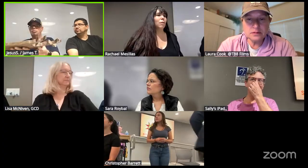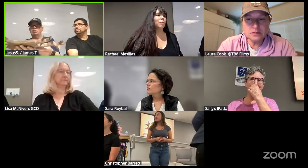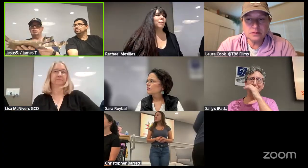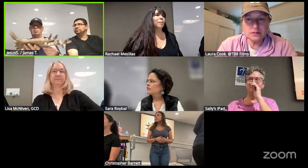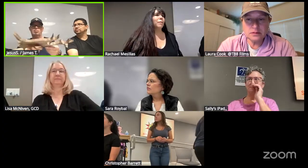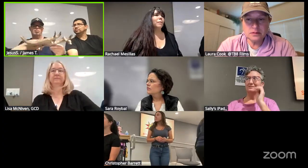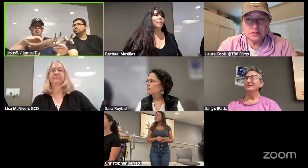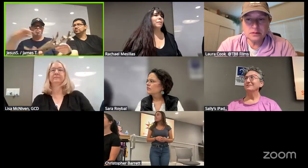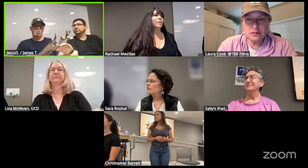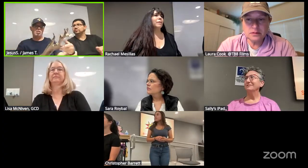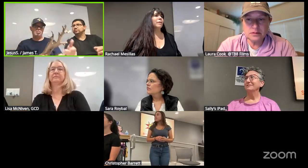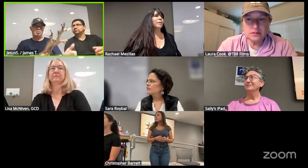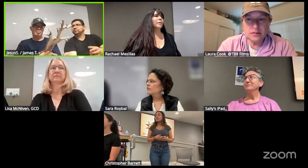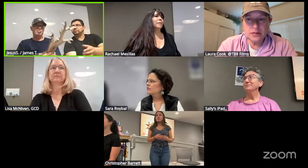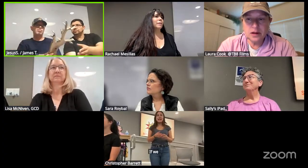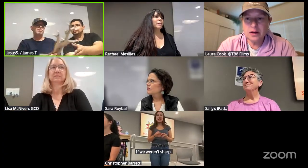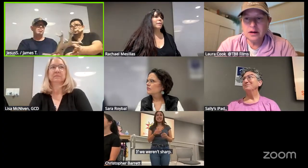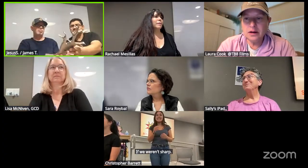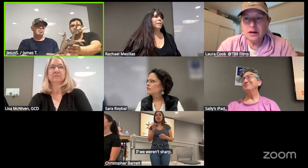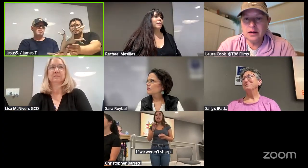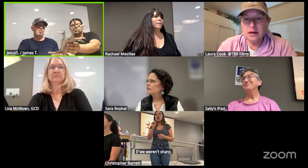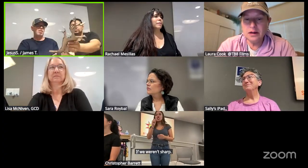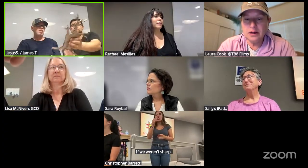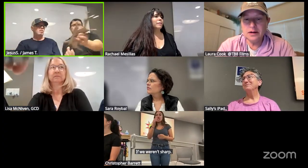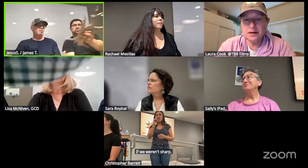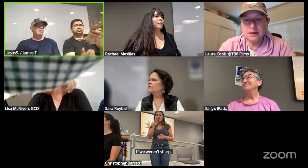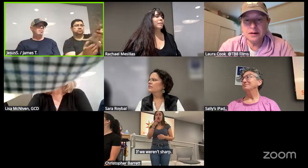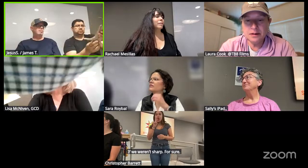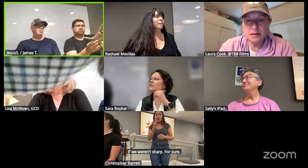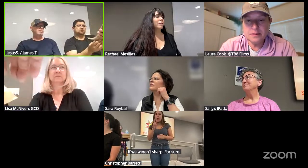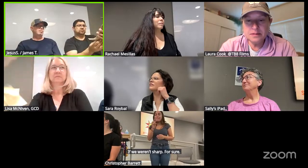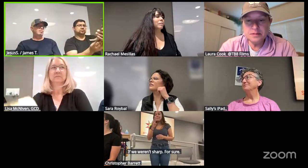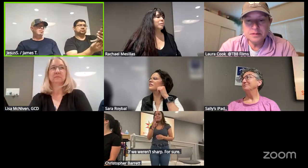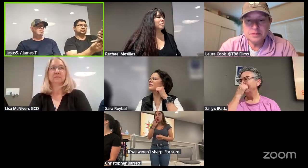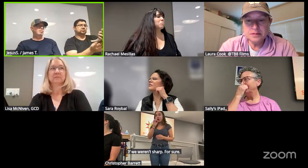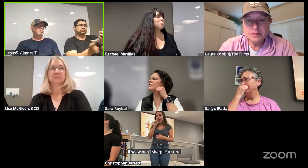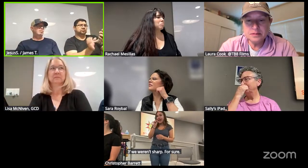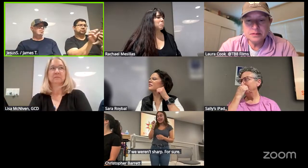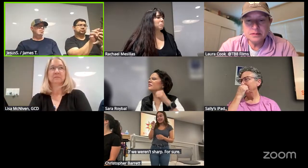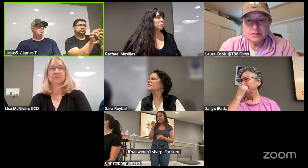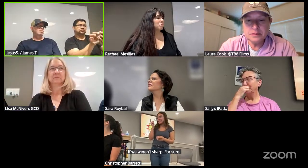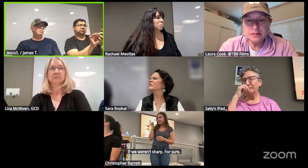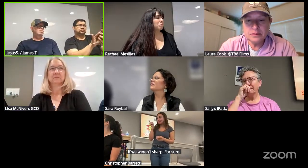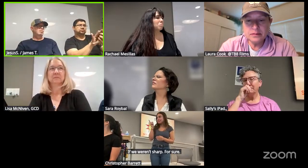Just if we went sharp, or sharp, brass, but